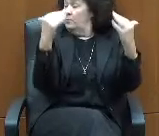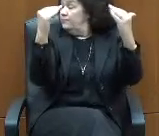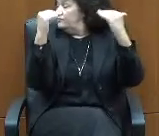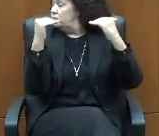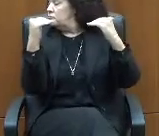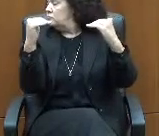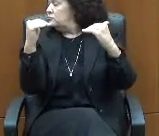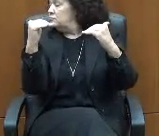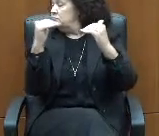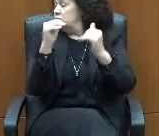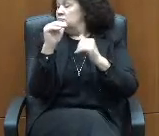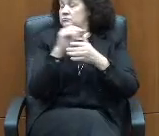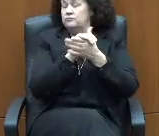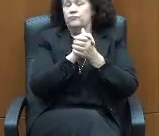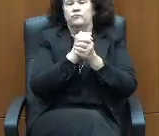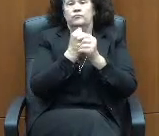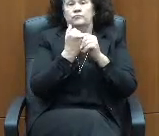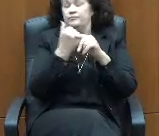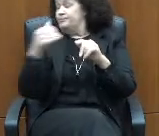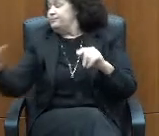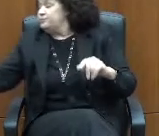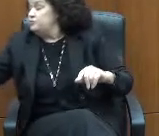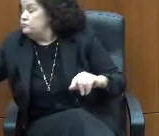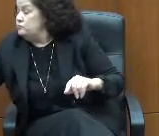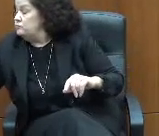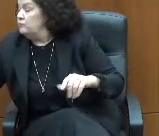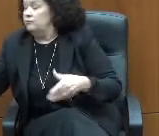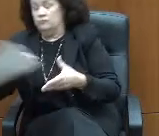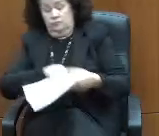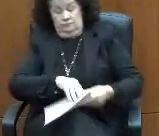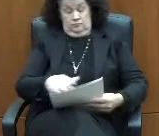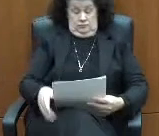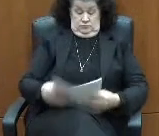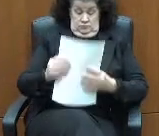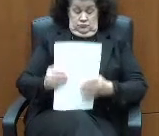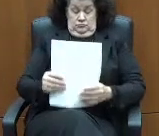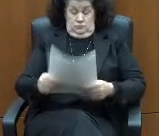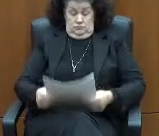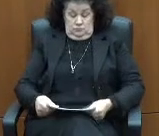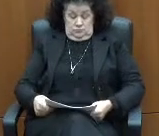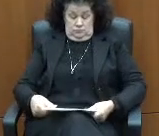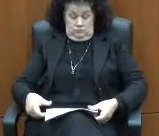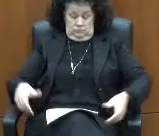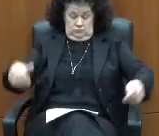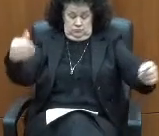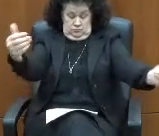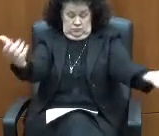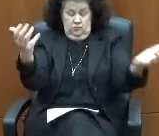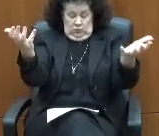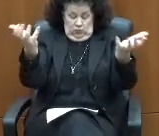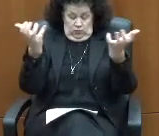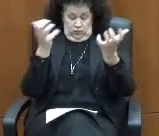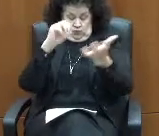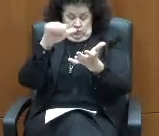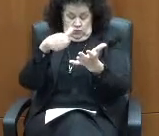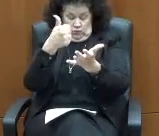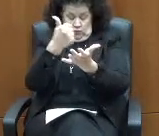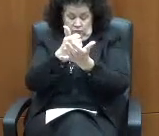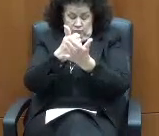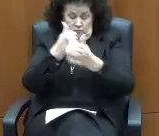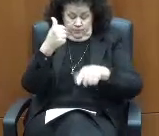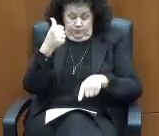please. The consent agenda is ready for approval, adding items 4.1, 5.1,